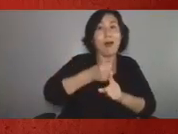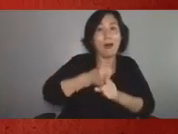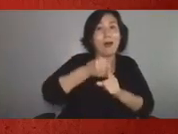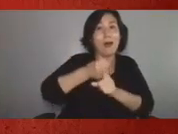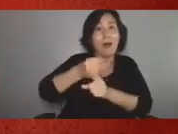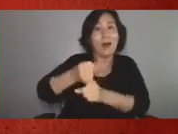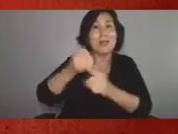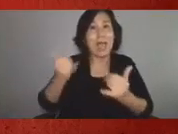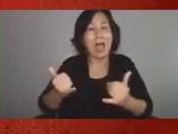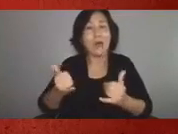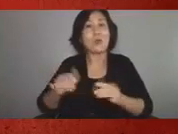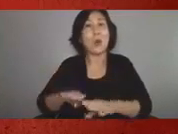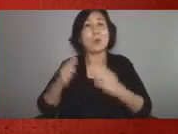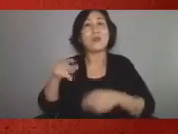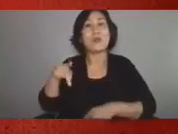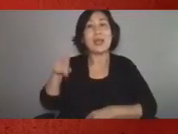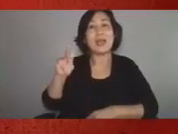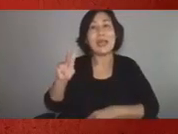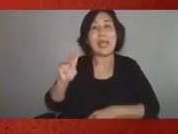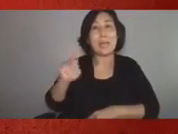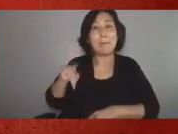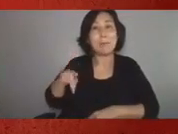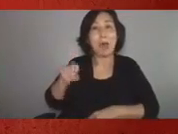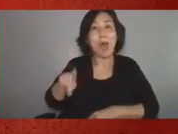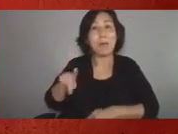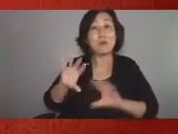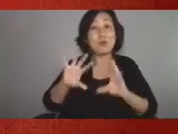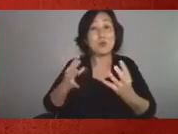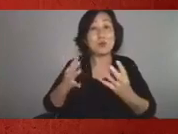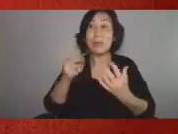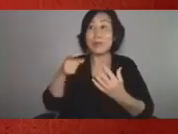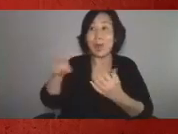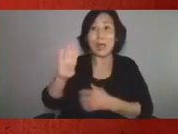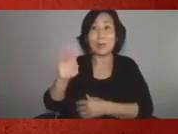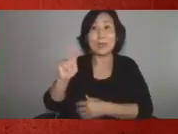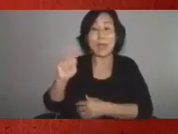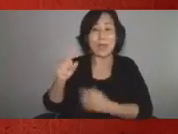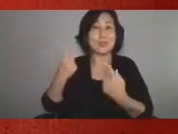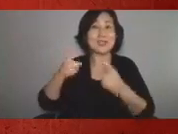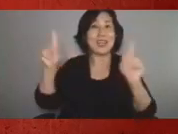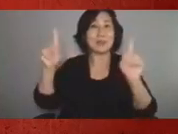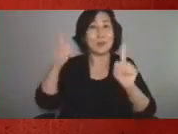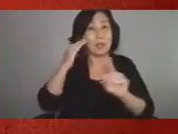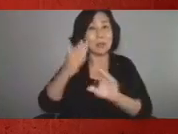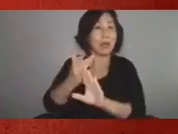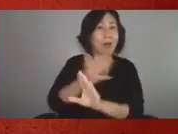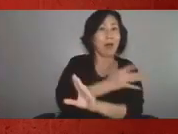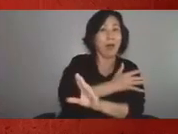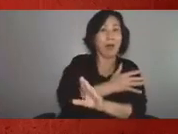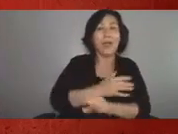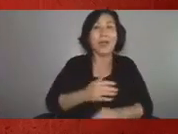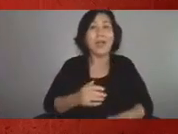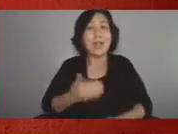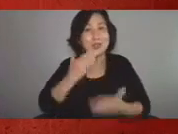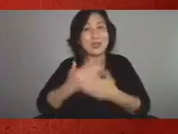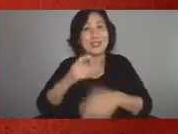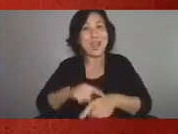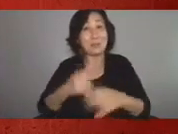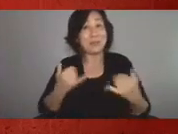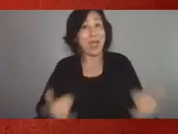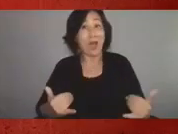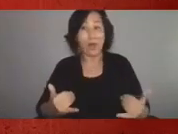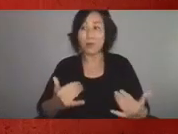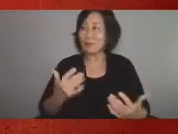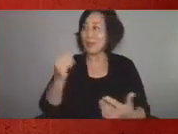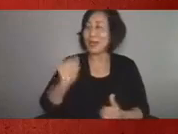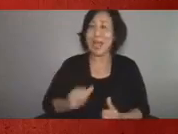possible for this K-pop group to be so successful. And it's like it's a pretty good time to be Asian right now. And